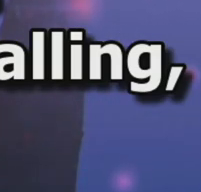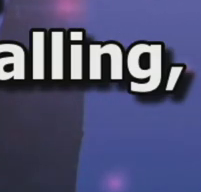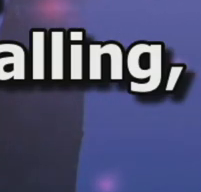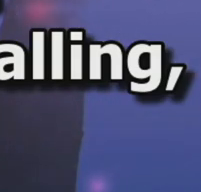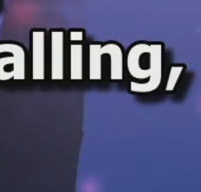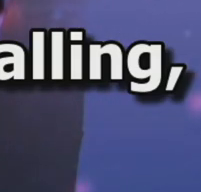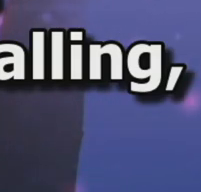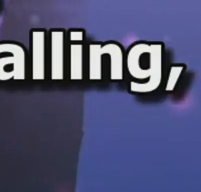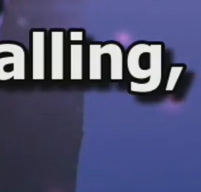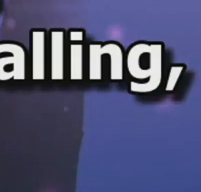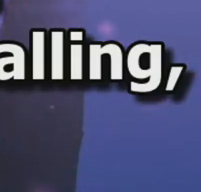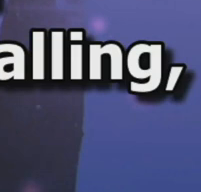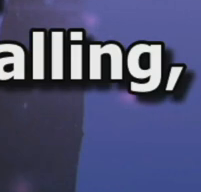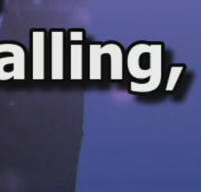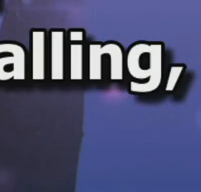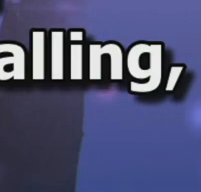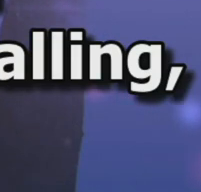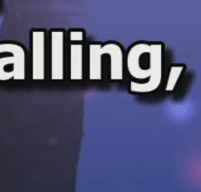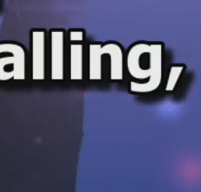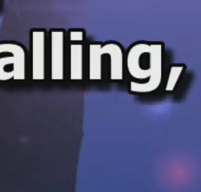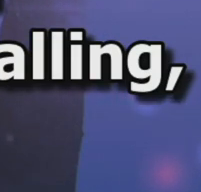not pass me